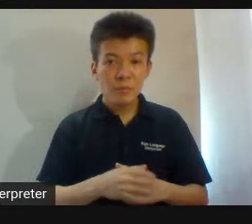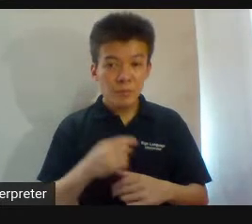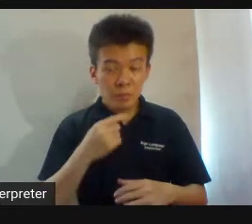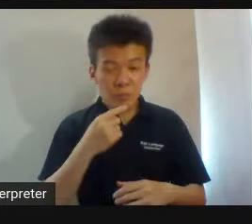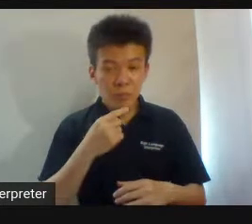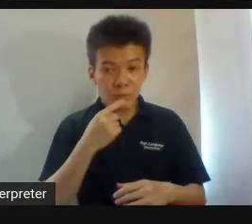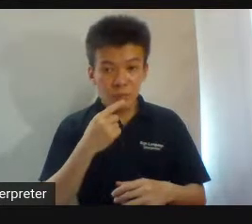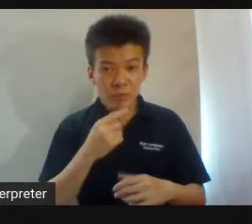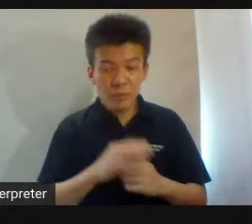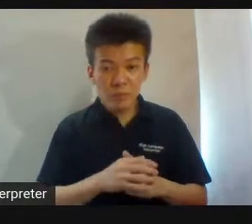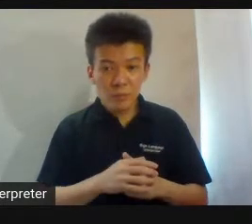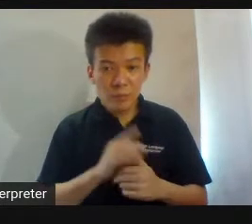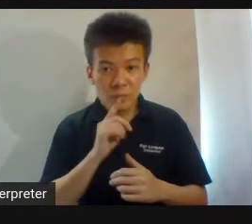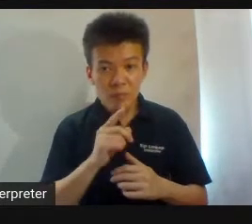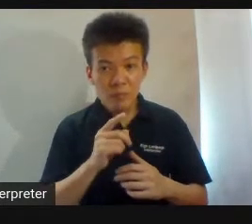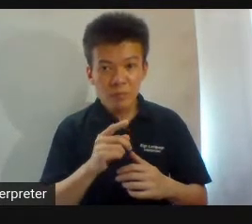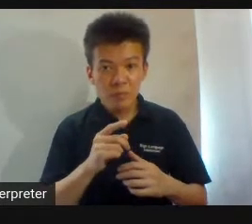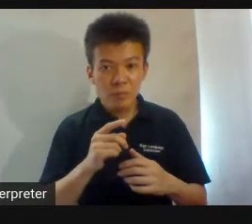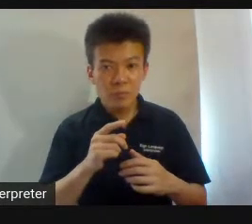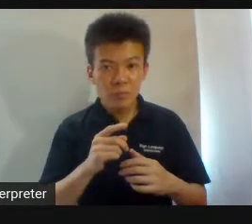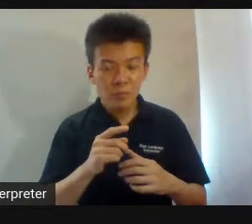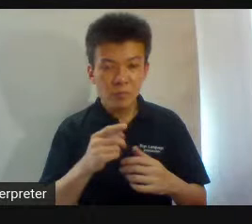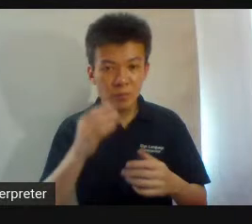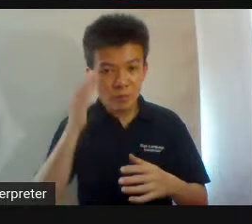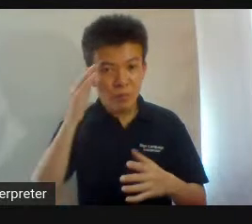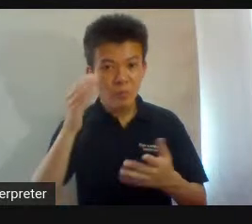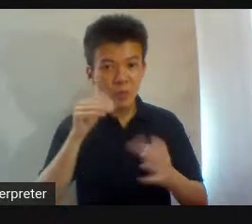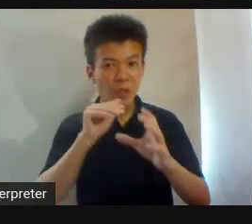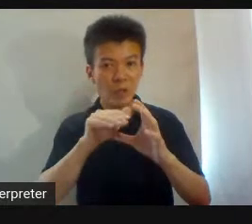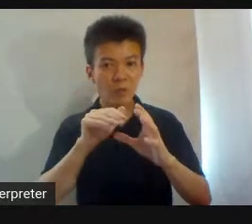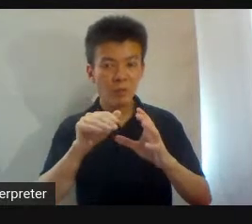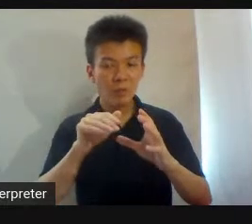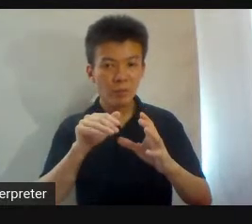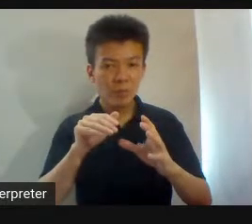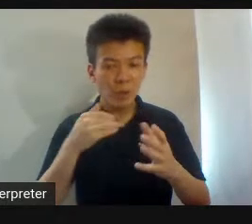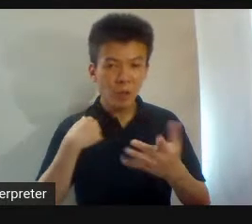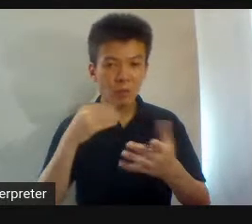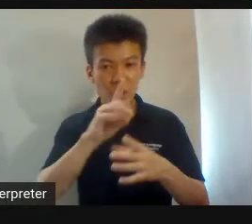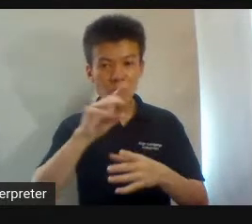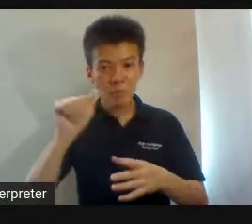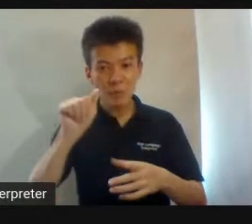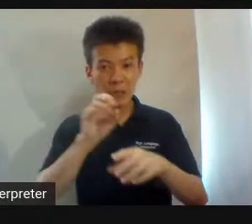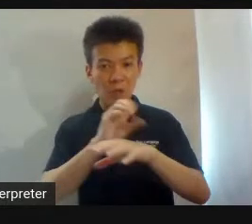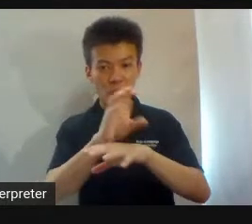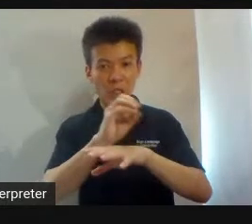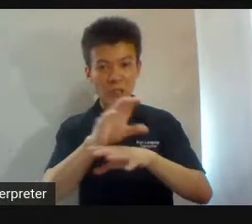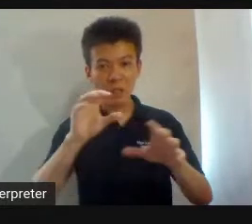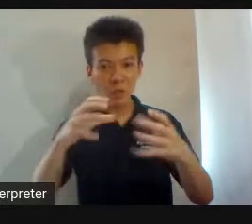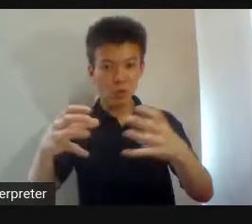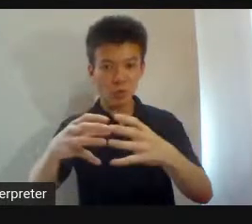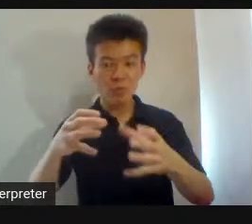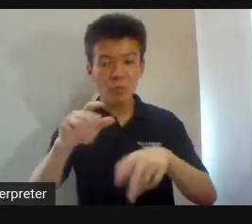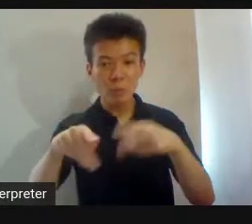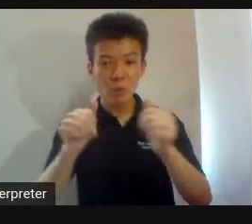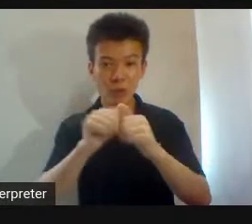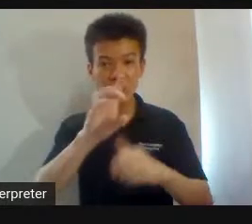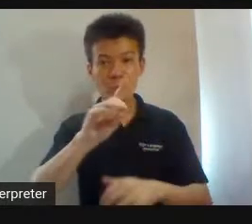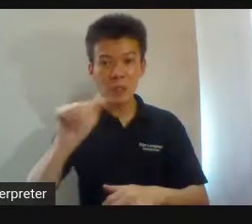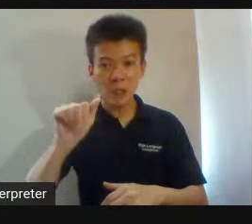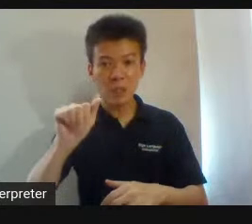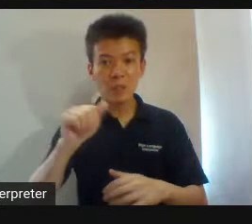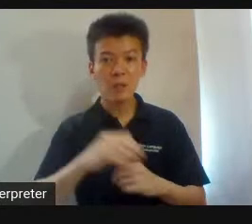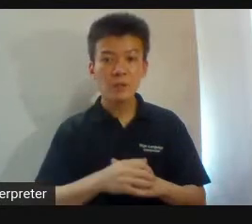actually going to throw it over to Paul, because I know Access Arts Hub has a disability advisory group, which is people with